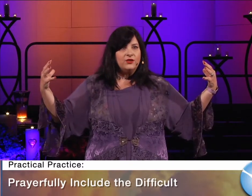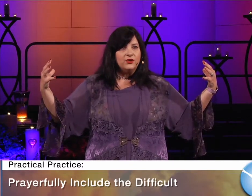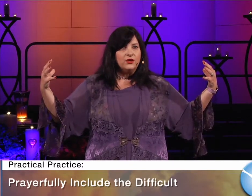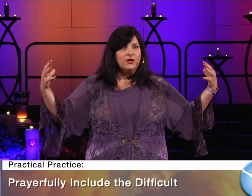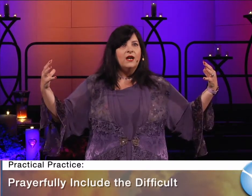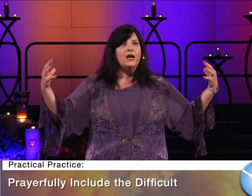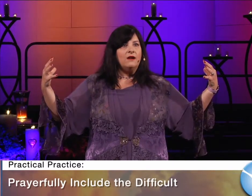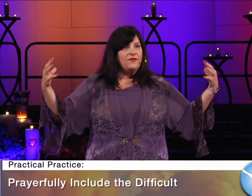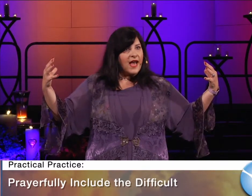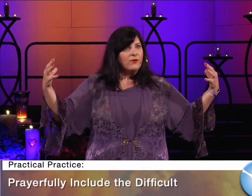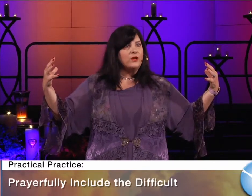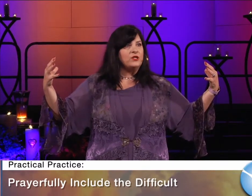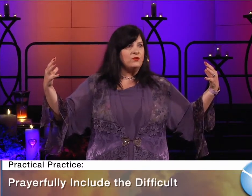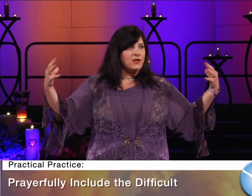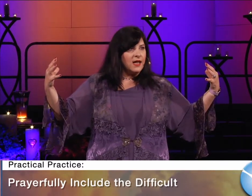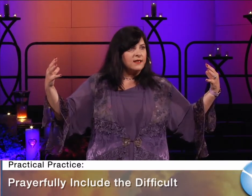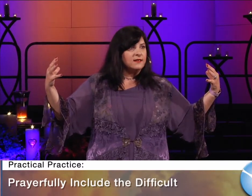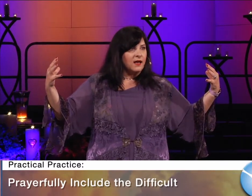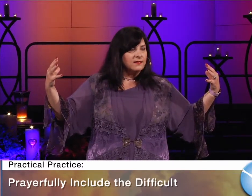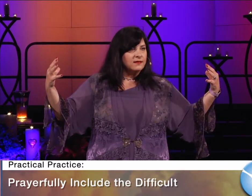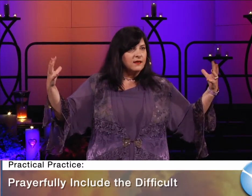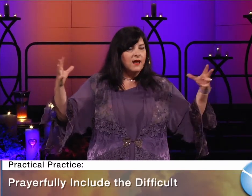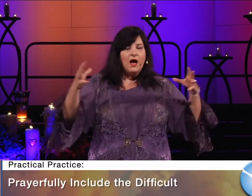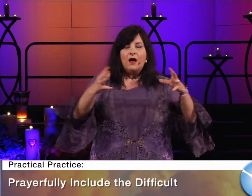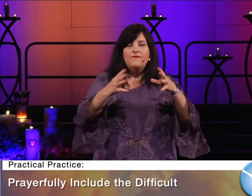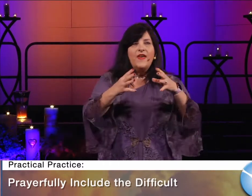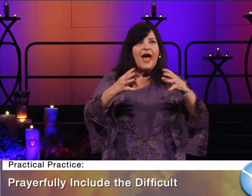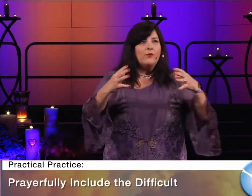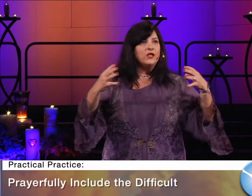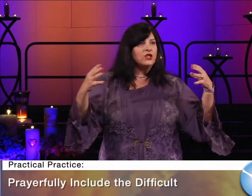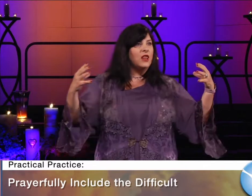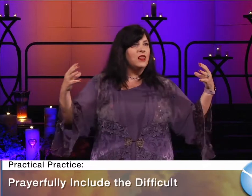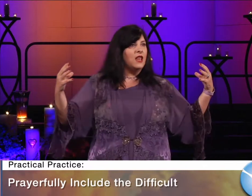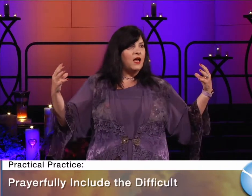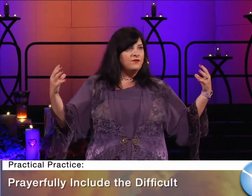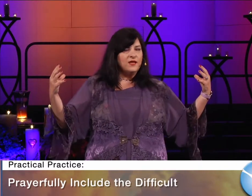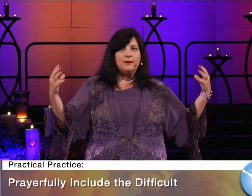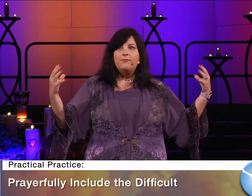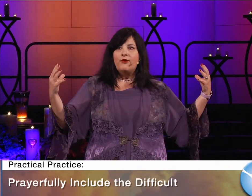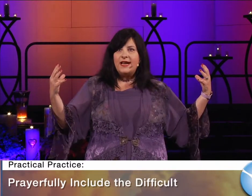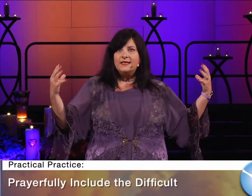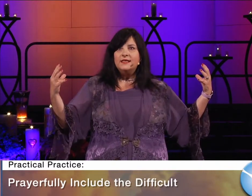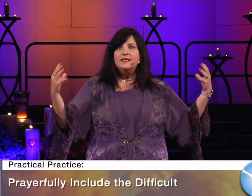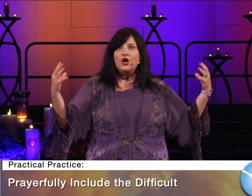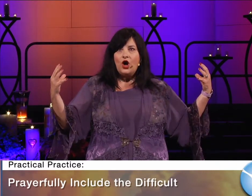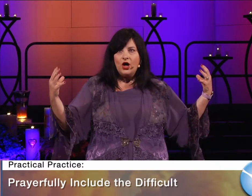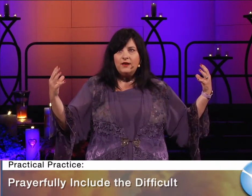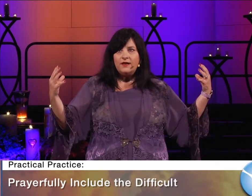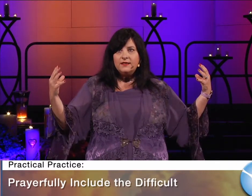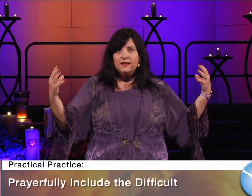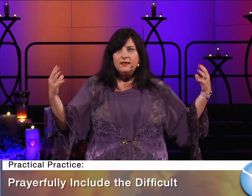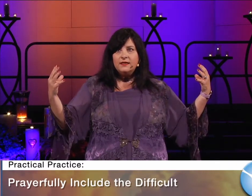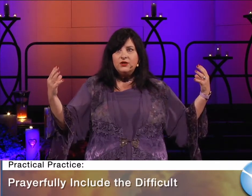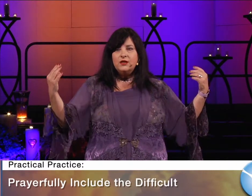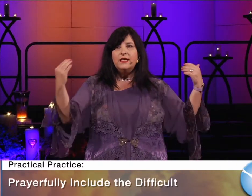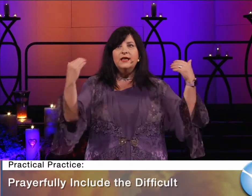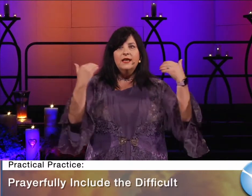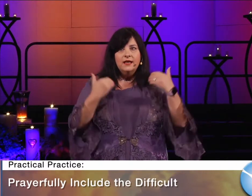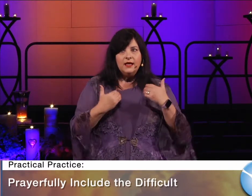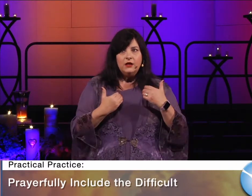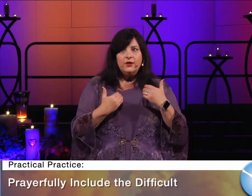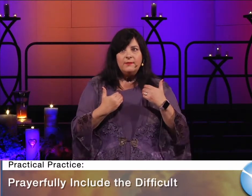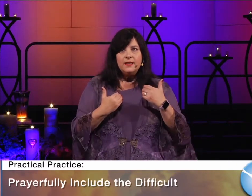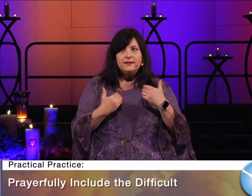expansive nature of that which unites us, of that which loves and embraces all of us